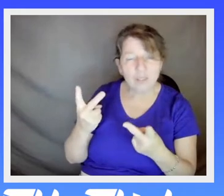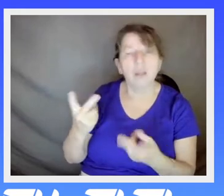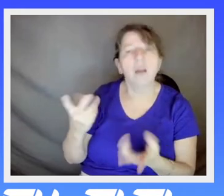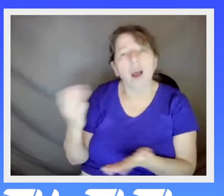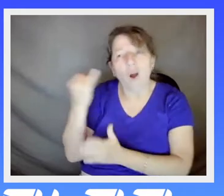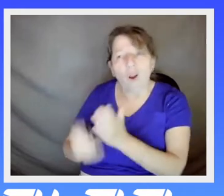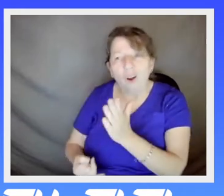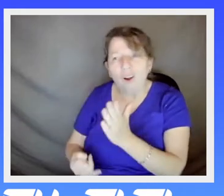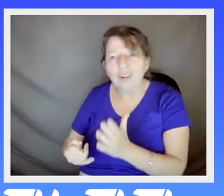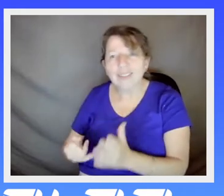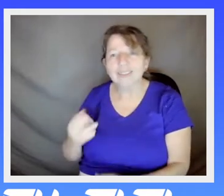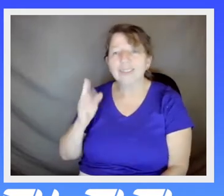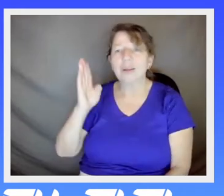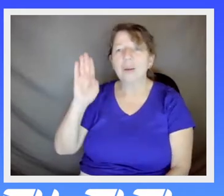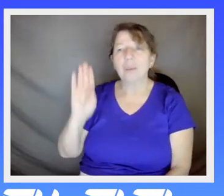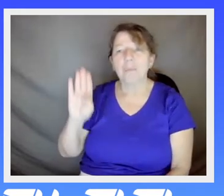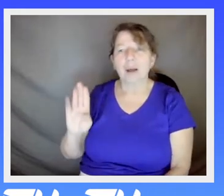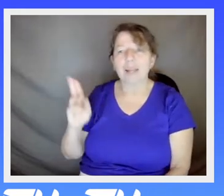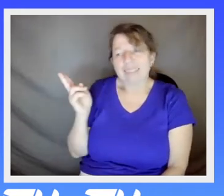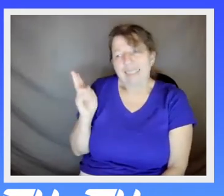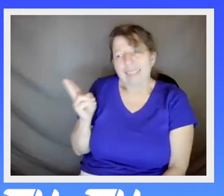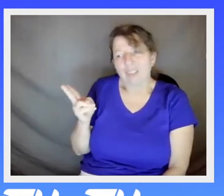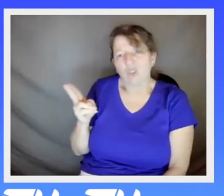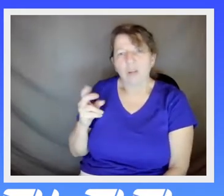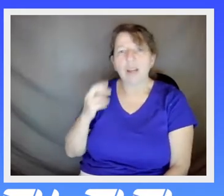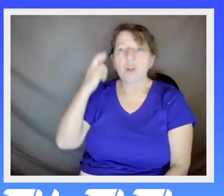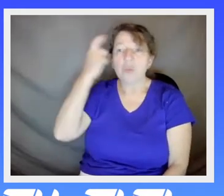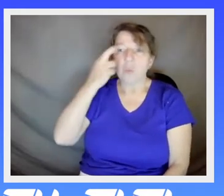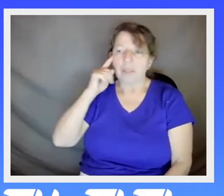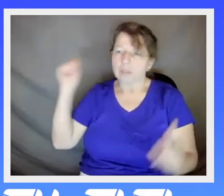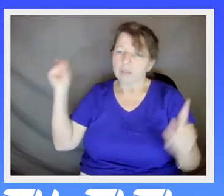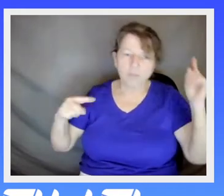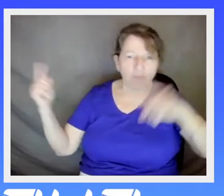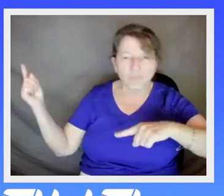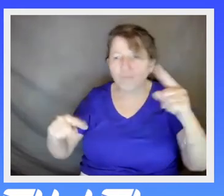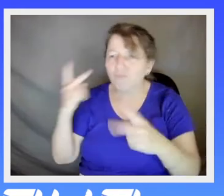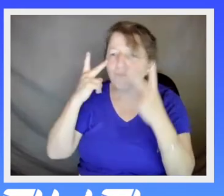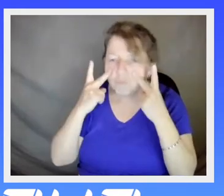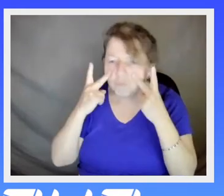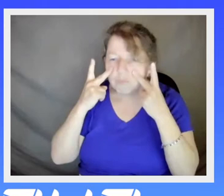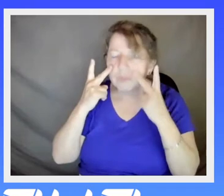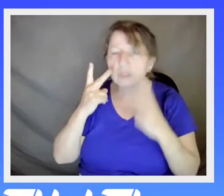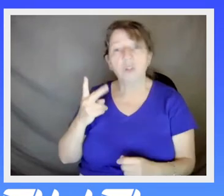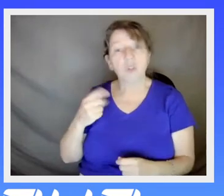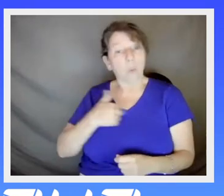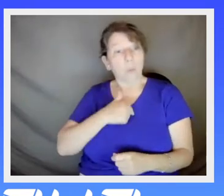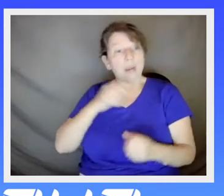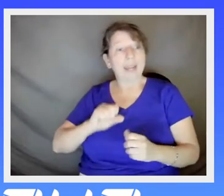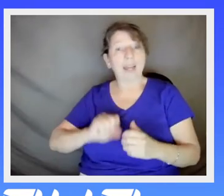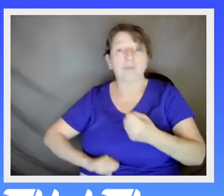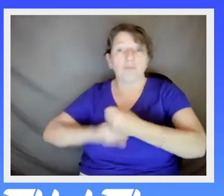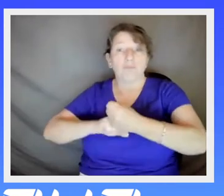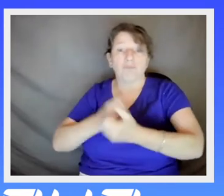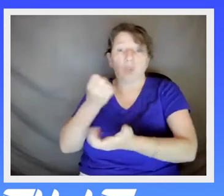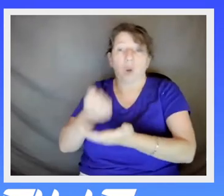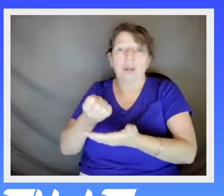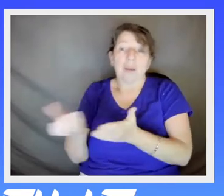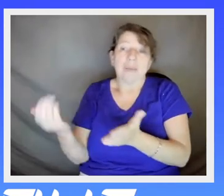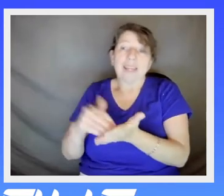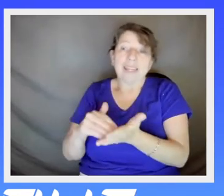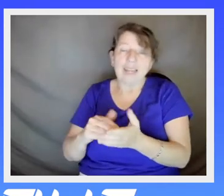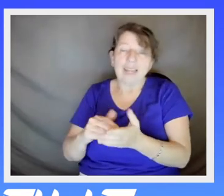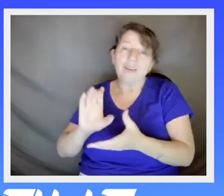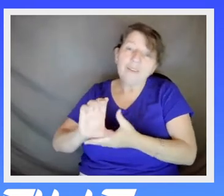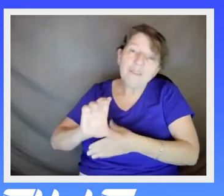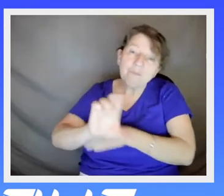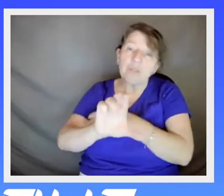fact, reimagine our city and reignite our economy through the arts. That's why investment in the art is critical. That's why, as